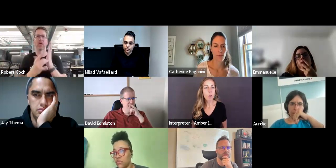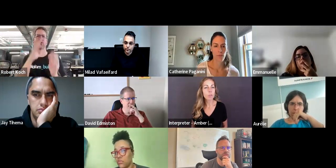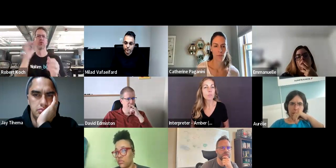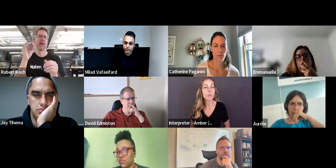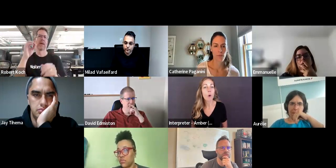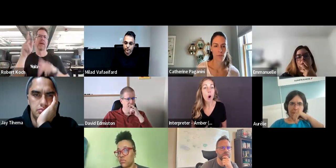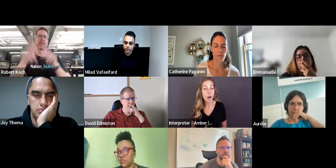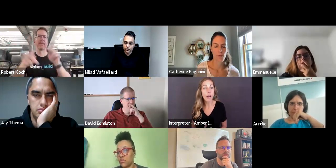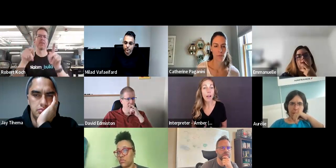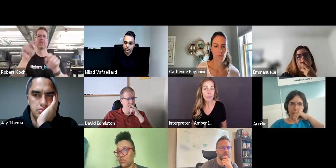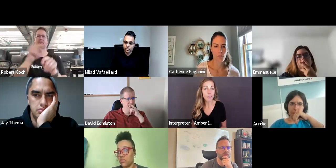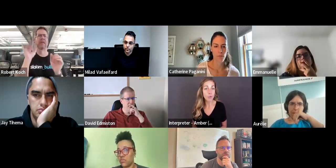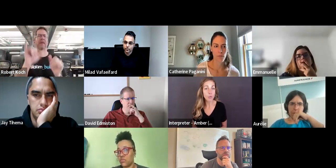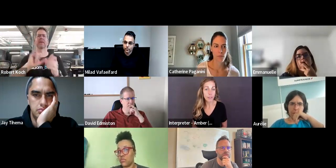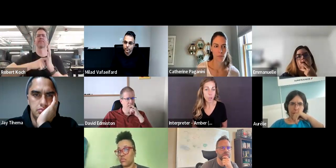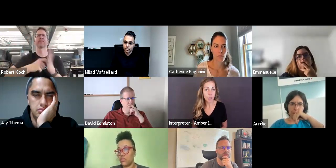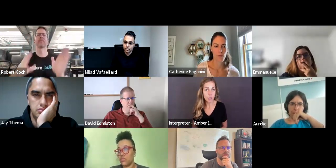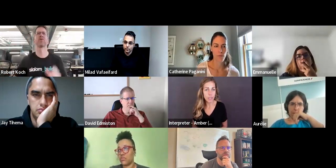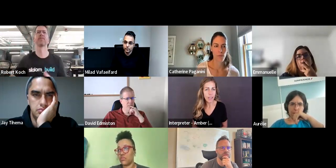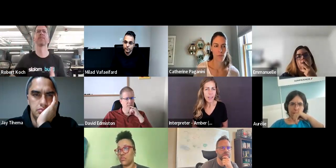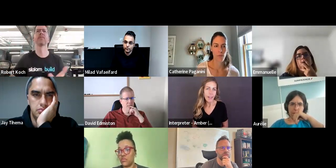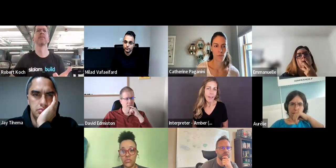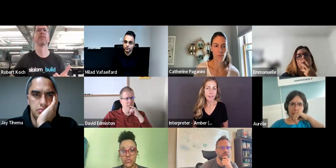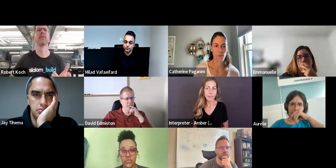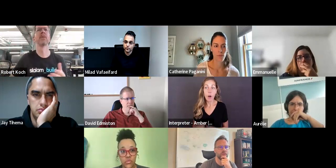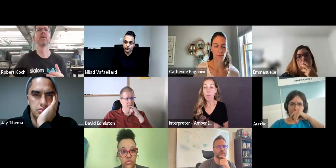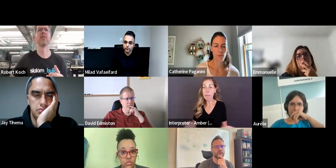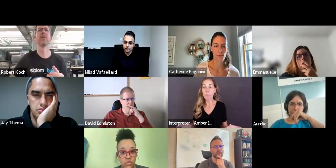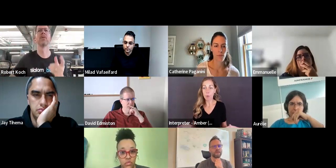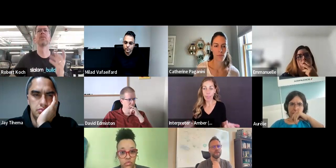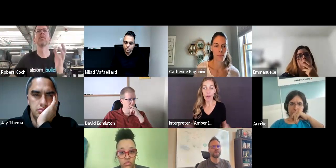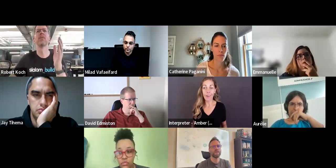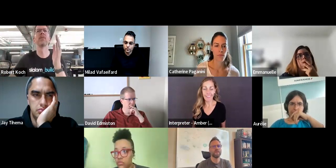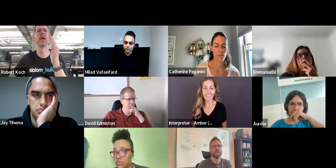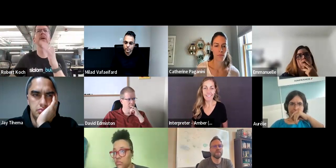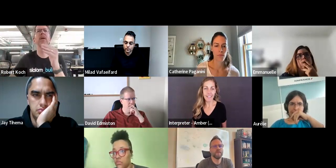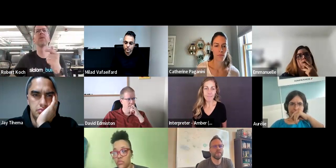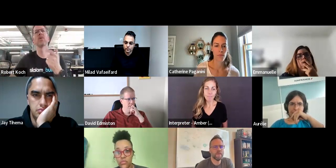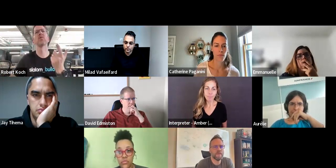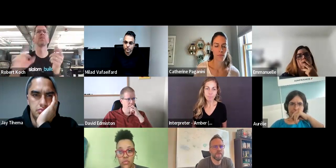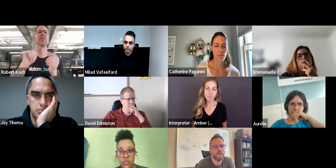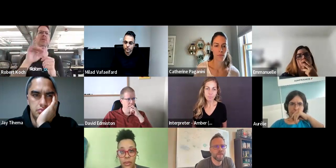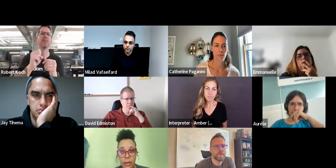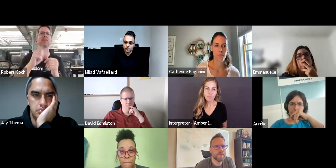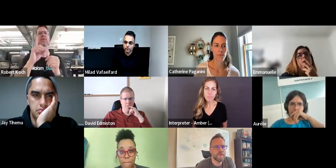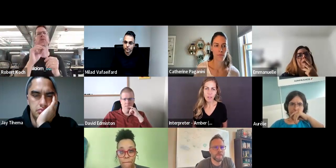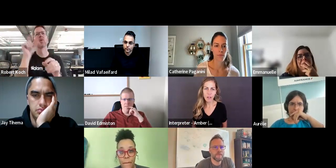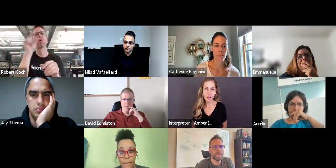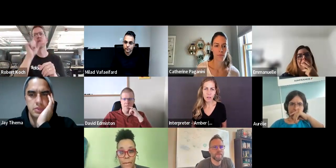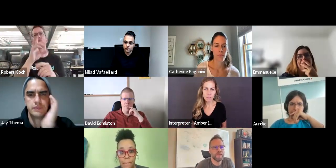we want to improve our access to technology, and people there is the key.